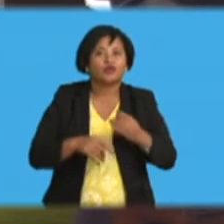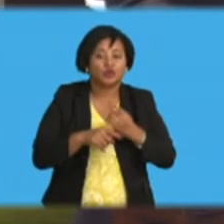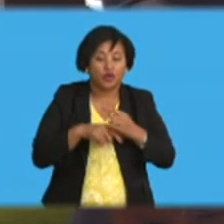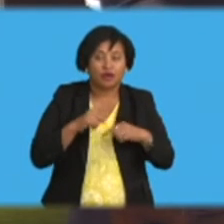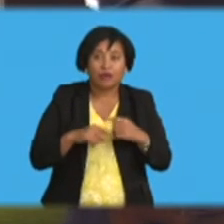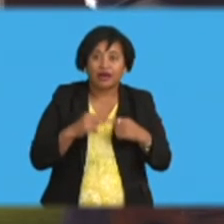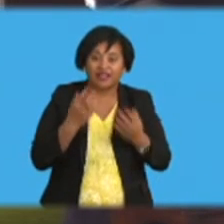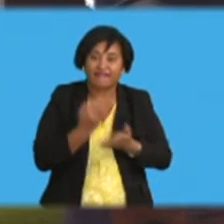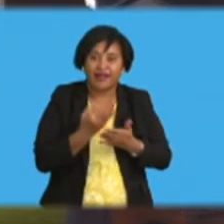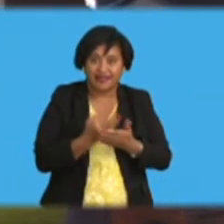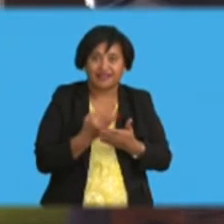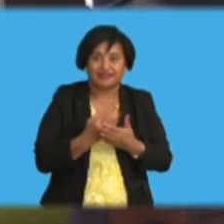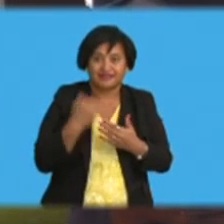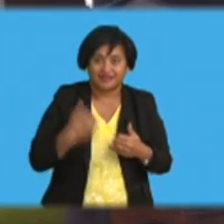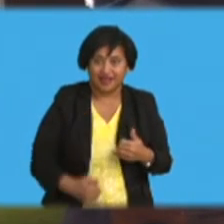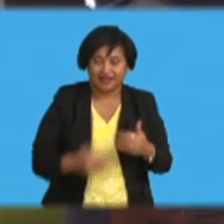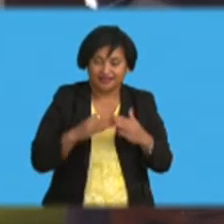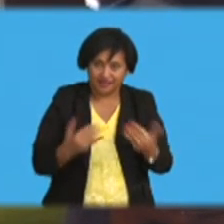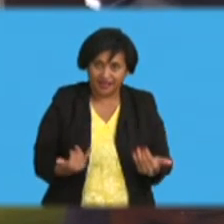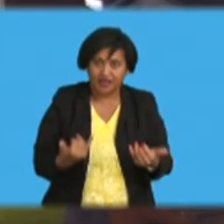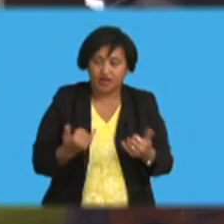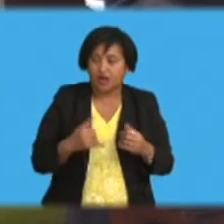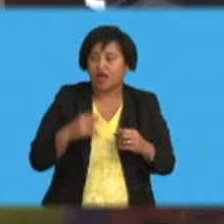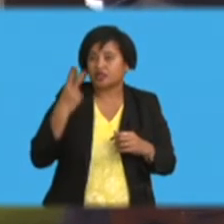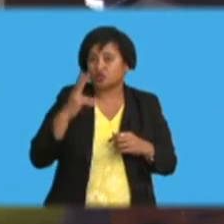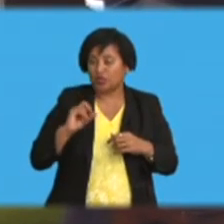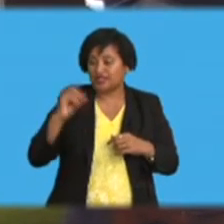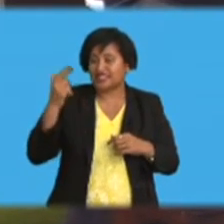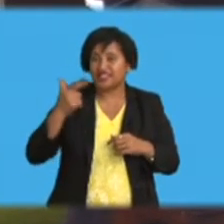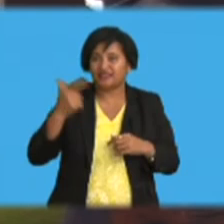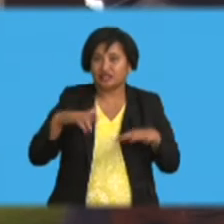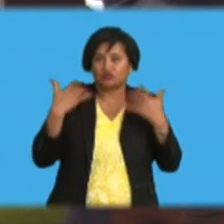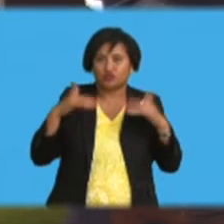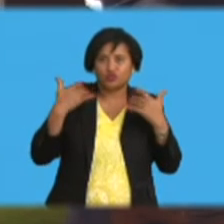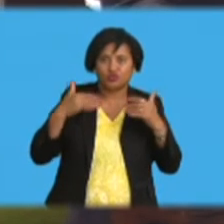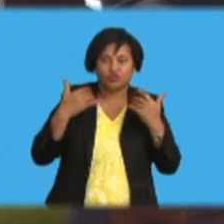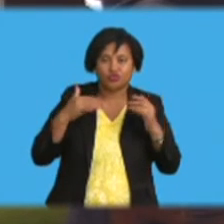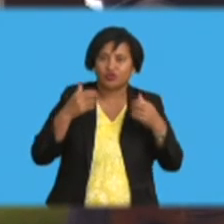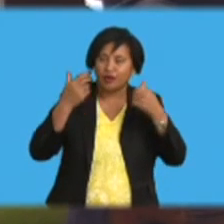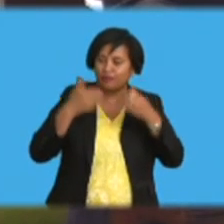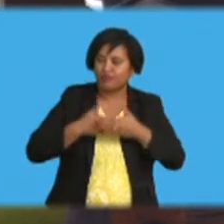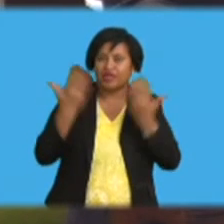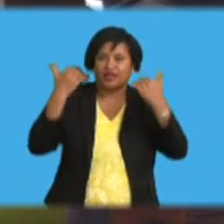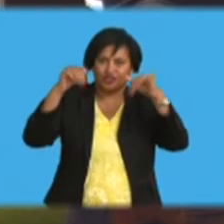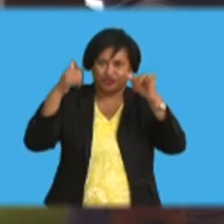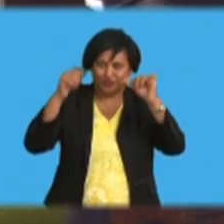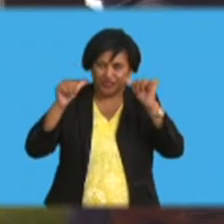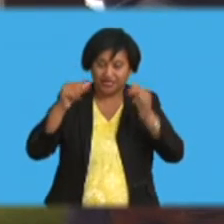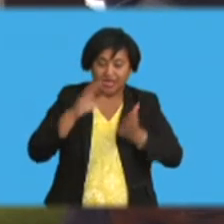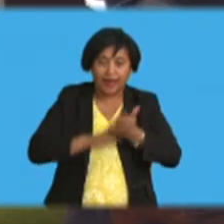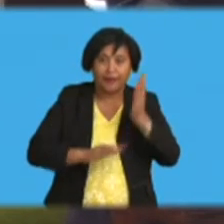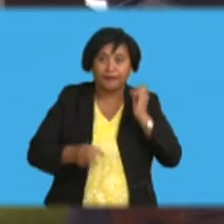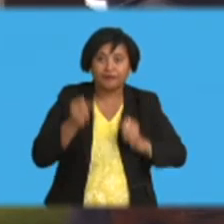things too, Madam Speaker. All in all, 2017 was a milestone year for Fiji Airways. In March, Fiji Airways announced its financial